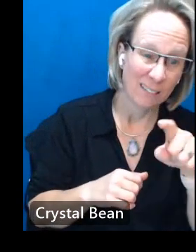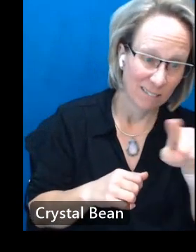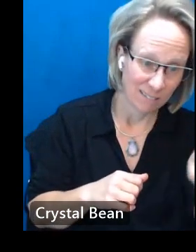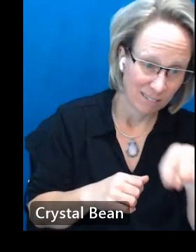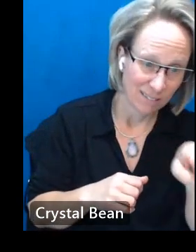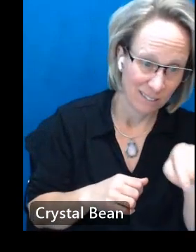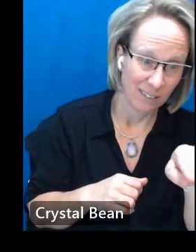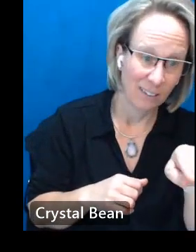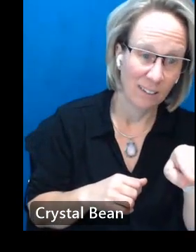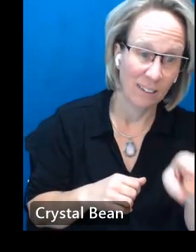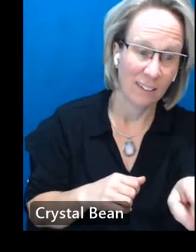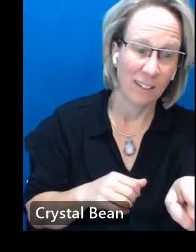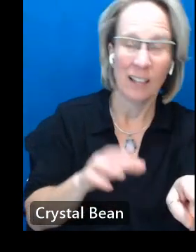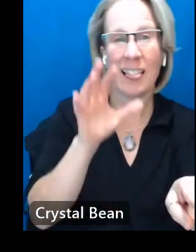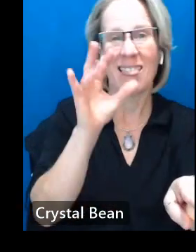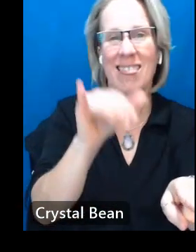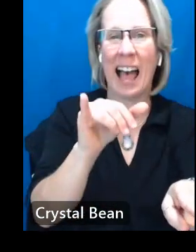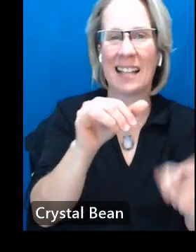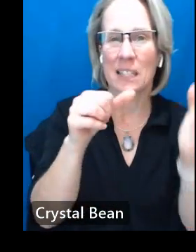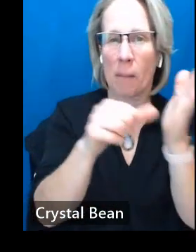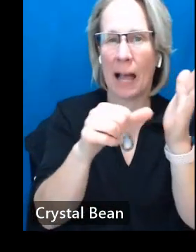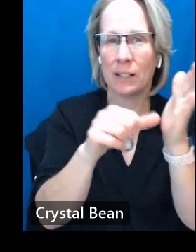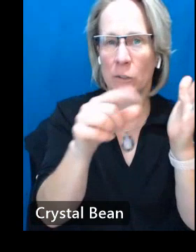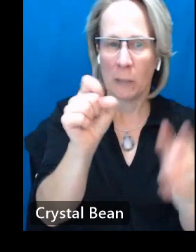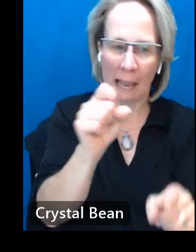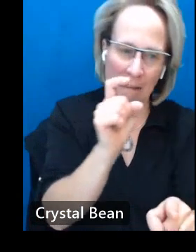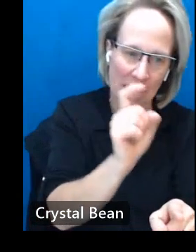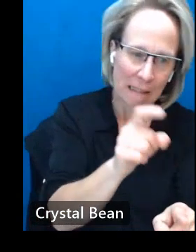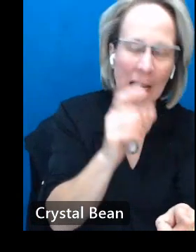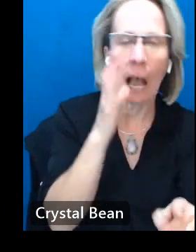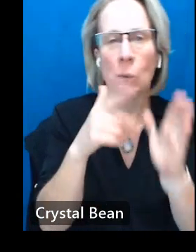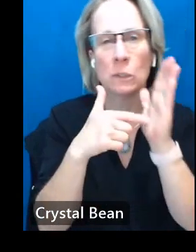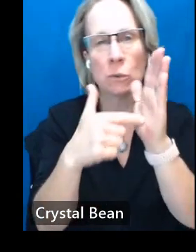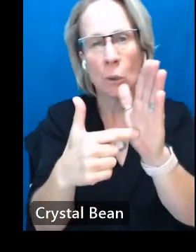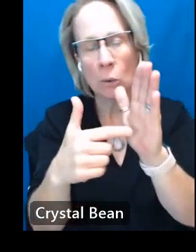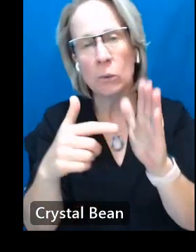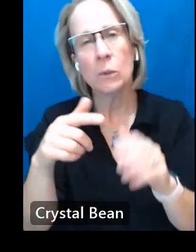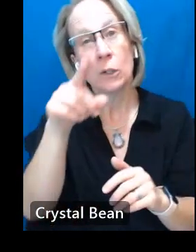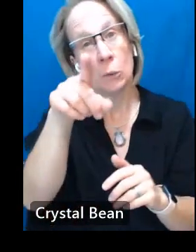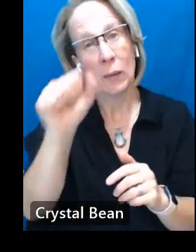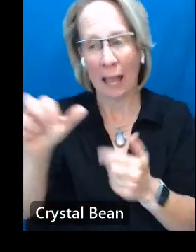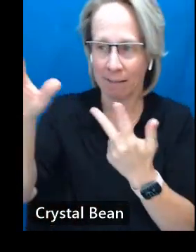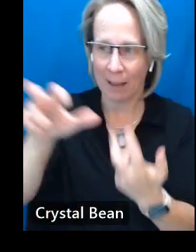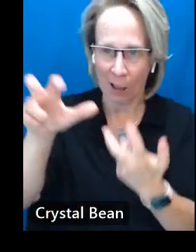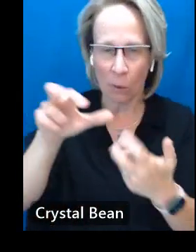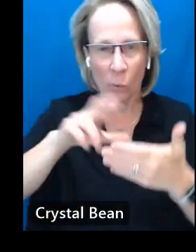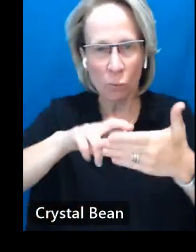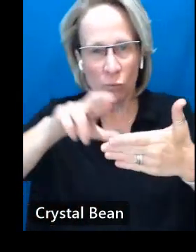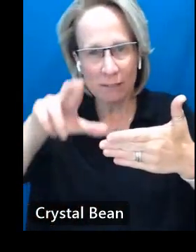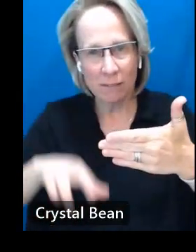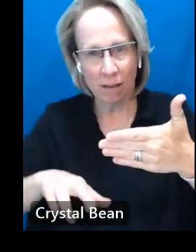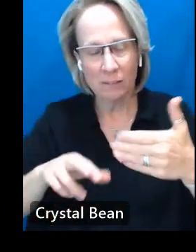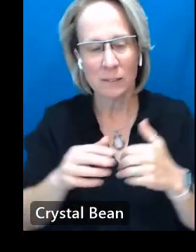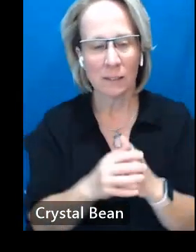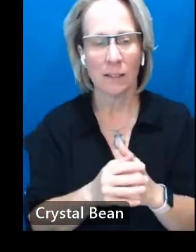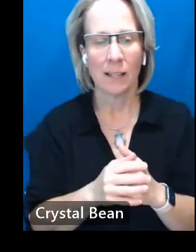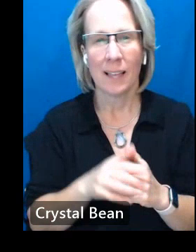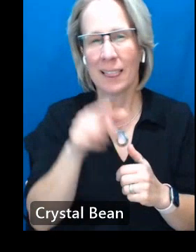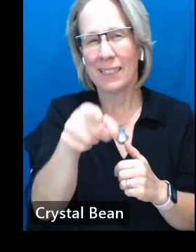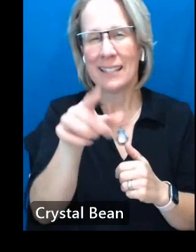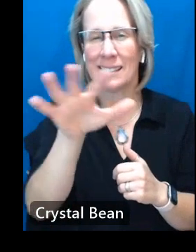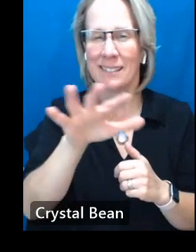That's the button you can click. And again, I'll show you how to do this. You can download the results. So, this was a pretty simple budget that I